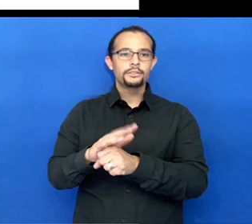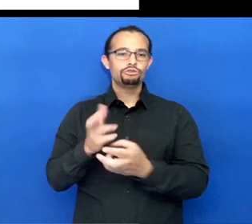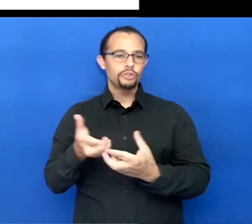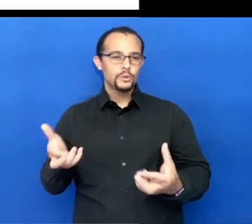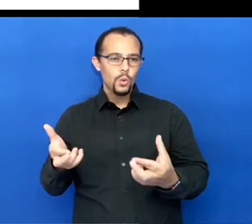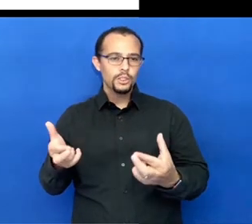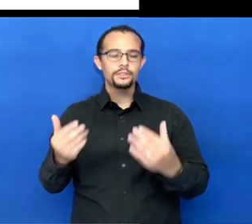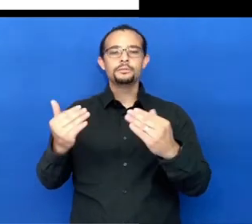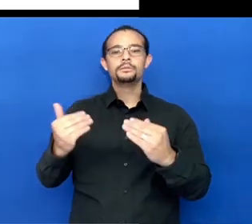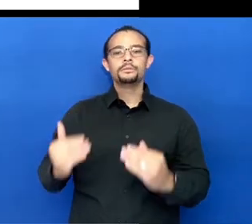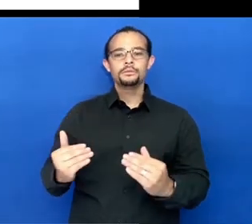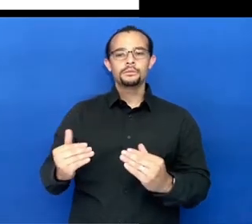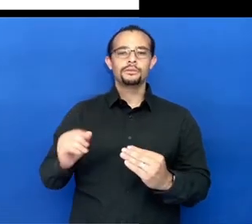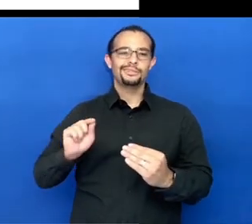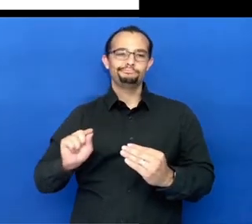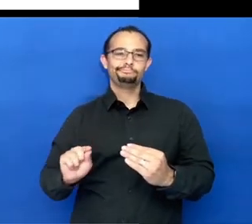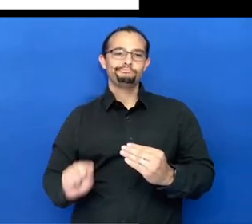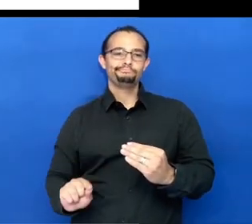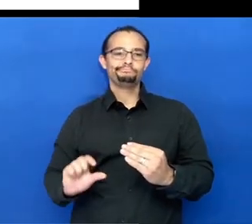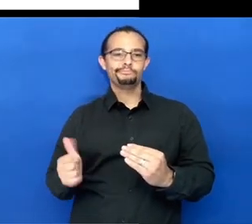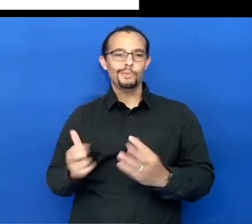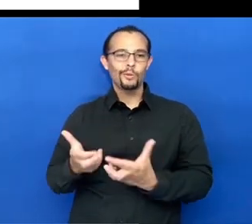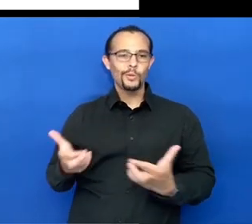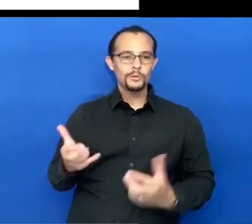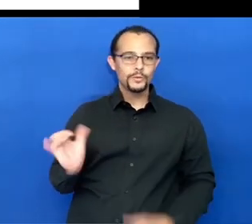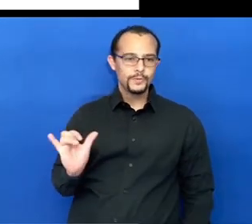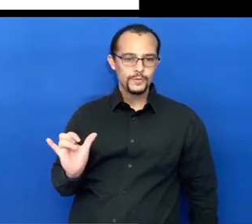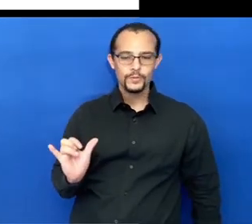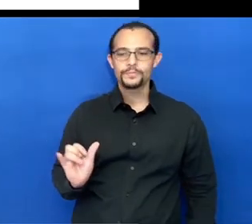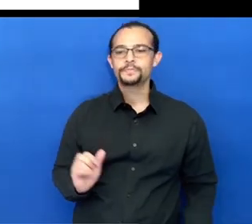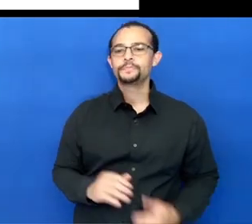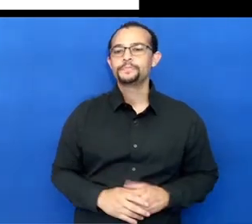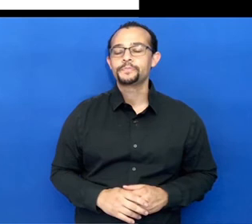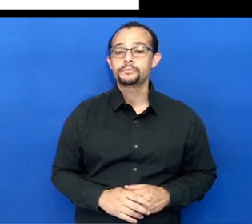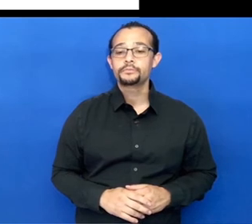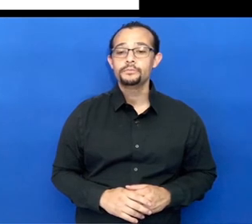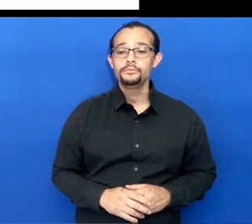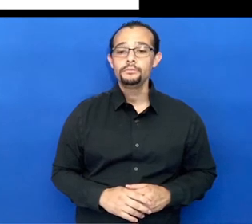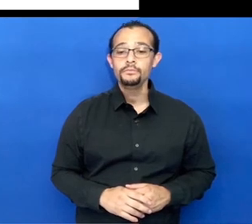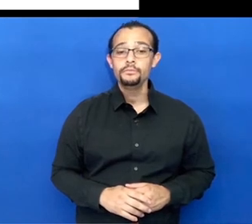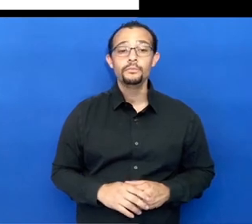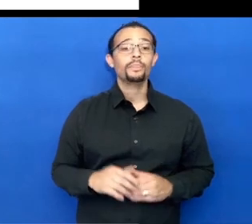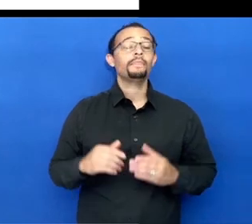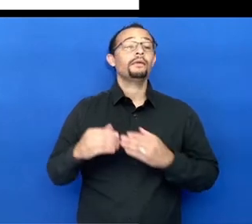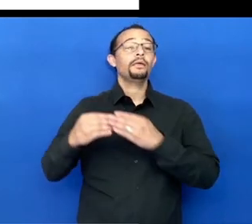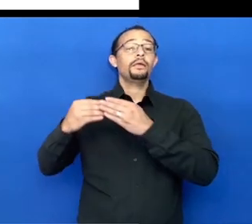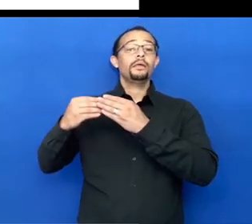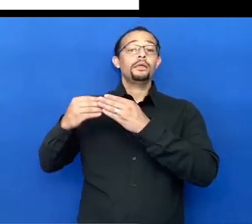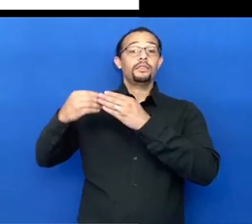are there, as well as resources. Under there, it will also provide you the links that I'm referring to as